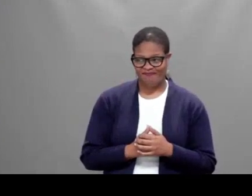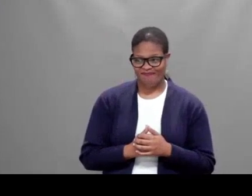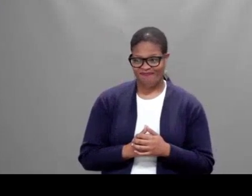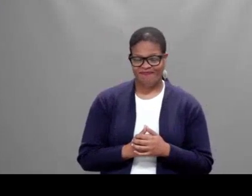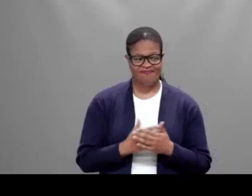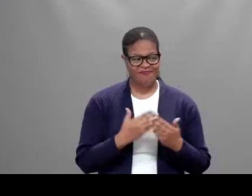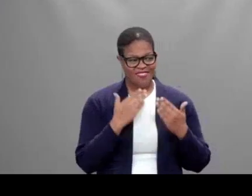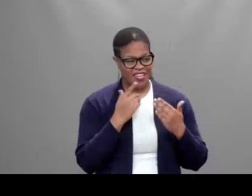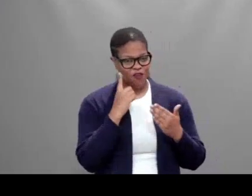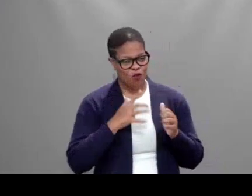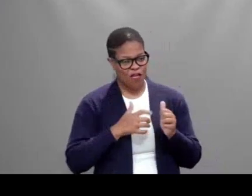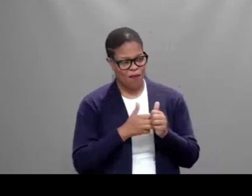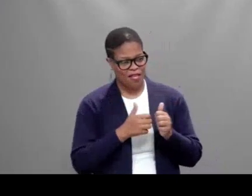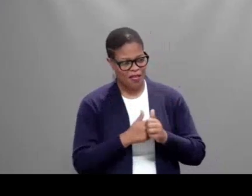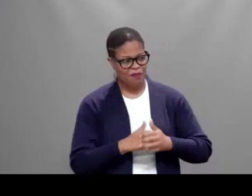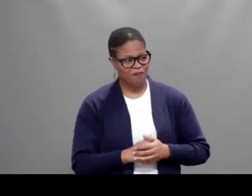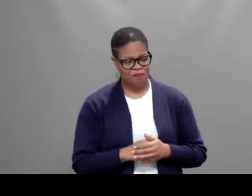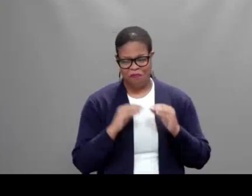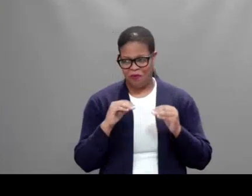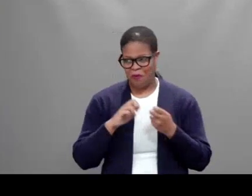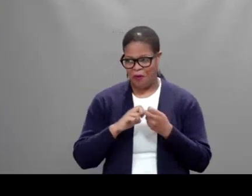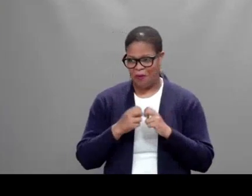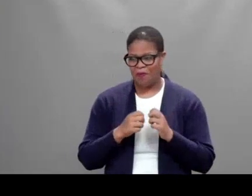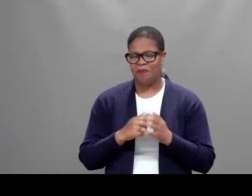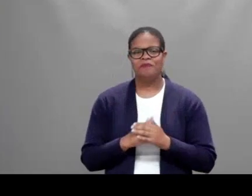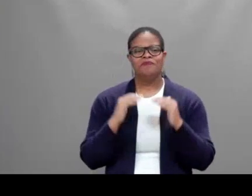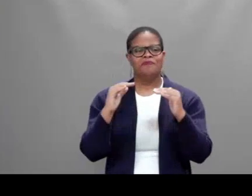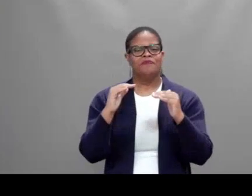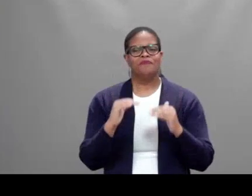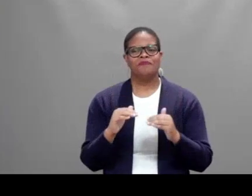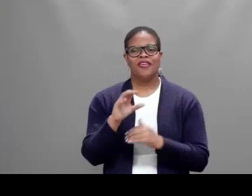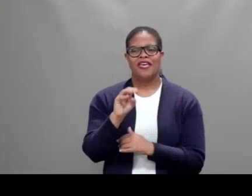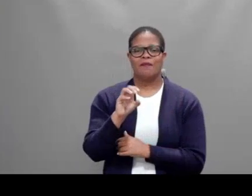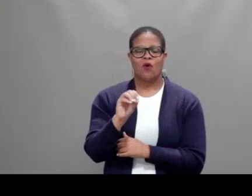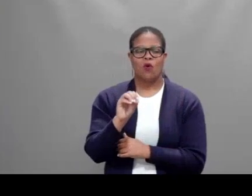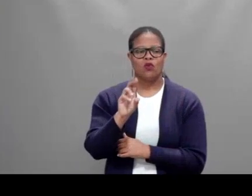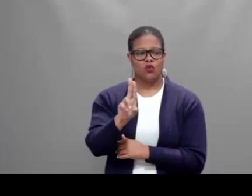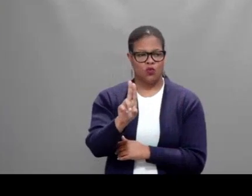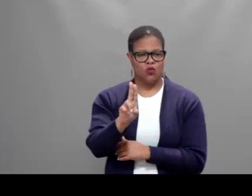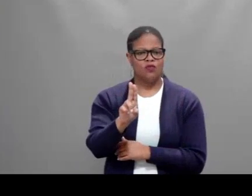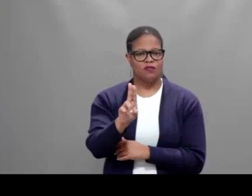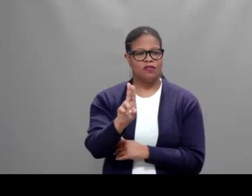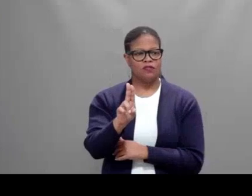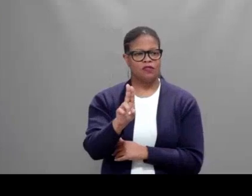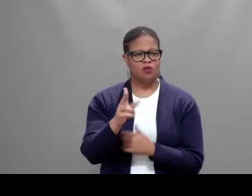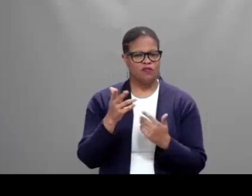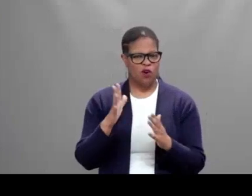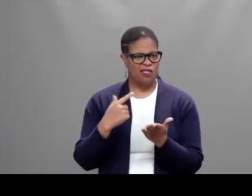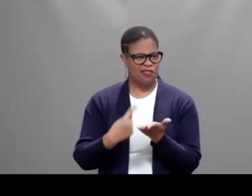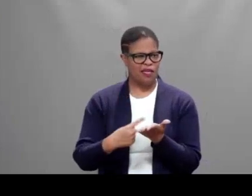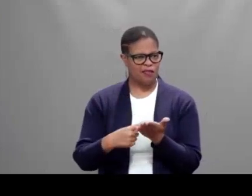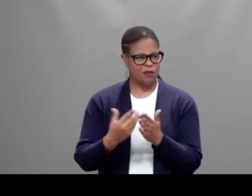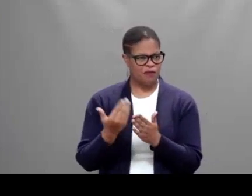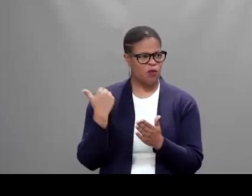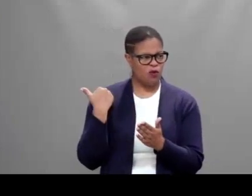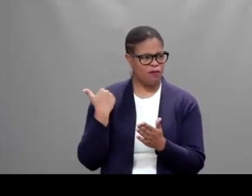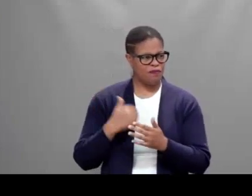thank you, Cheryl, for the updates on that. No problem. Then we go on to the MOUs that we had some discussion on in the